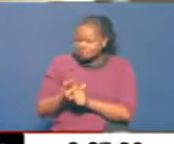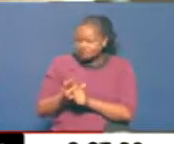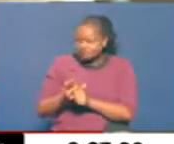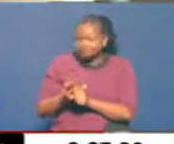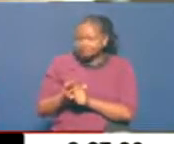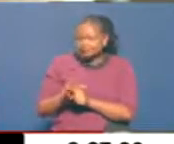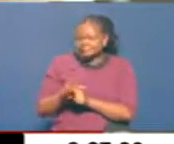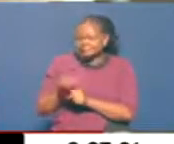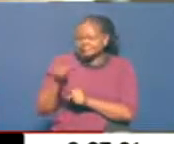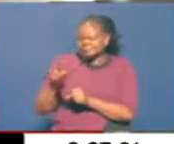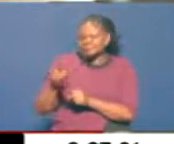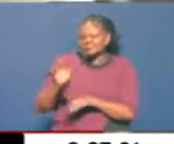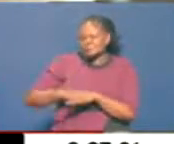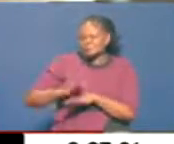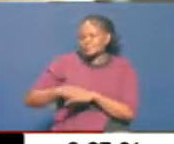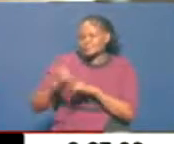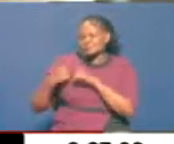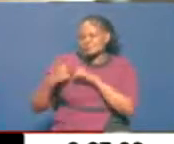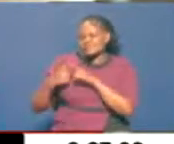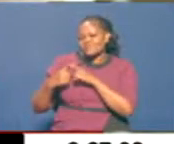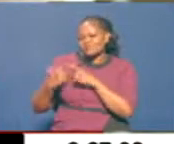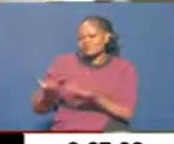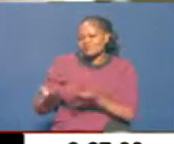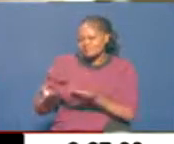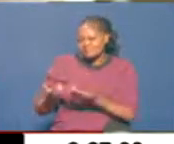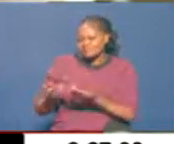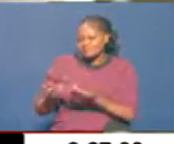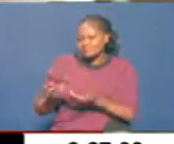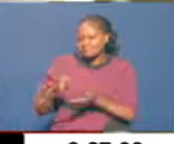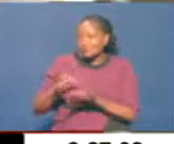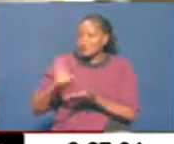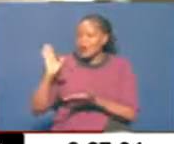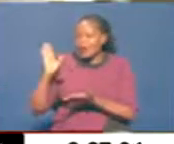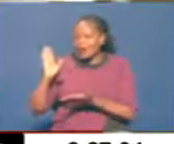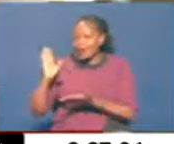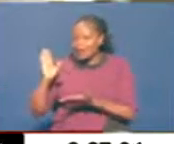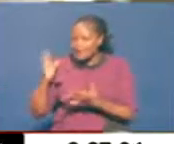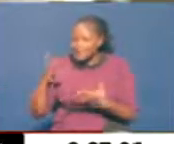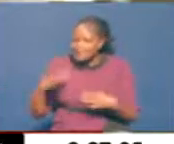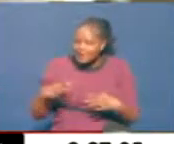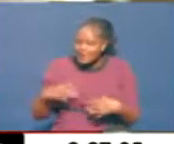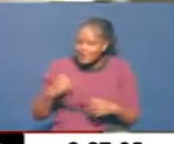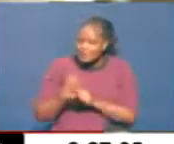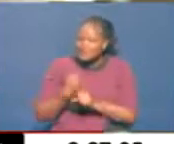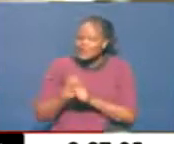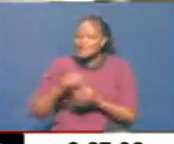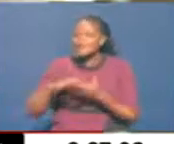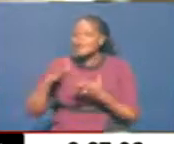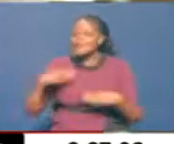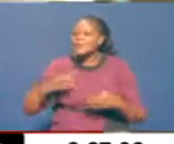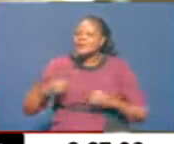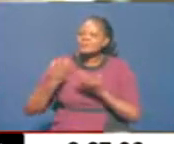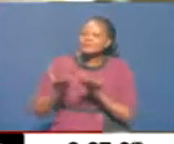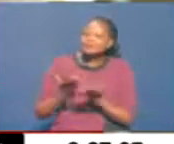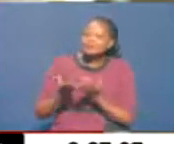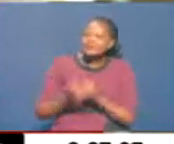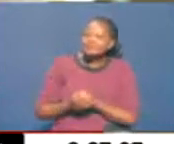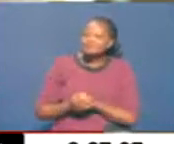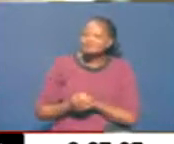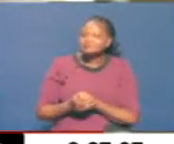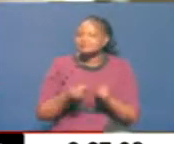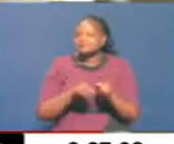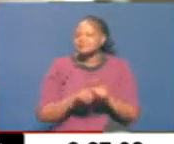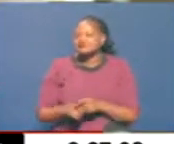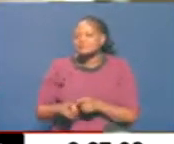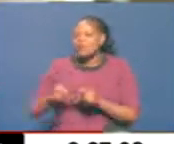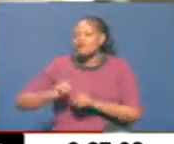silver, that's a good thing. More grounds, more boots on the ground, more people working, more people offering services, even obviously